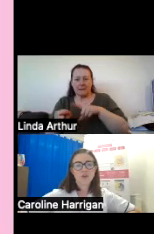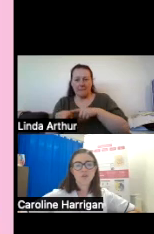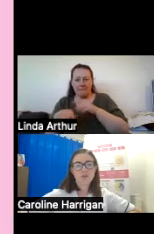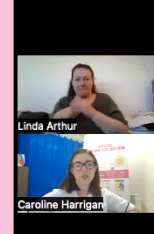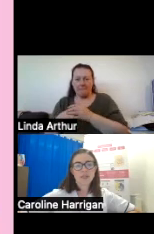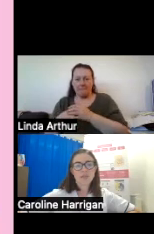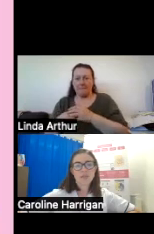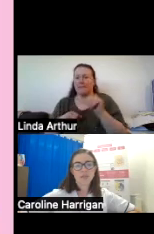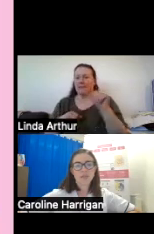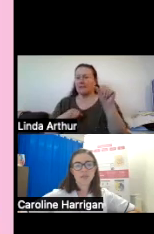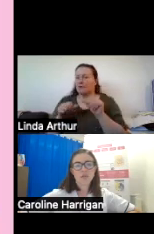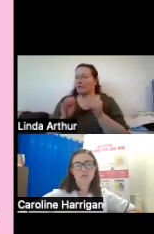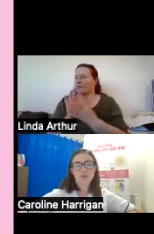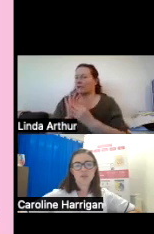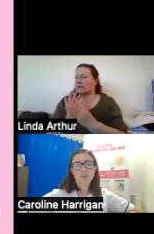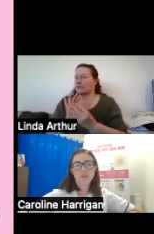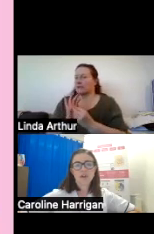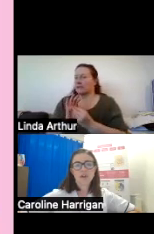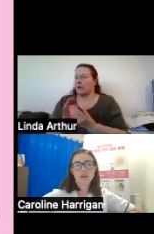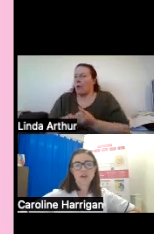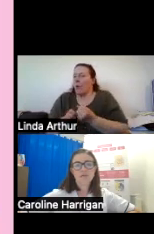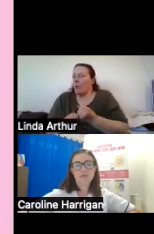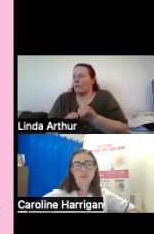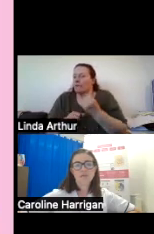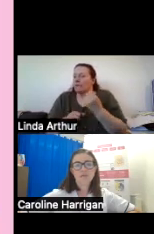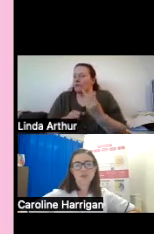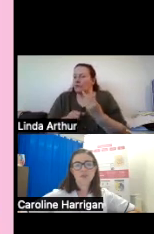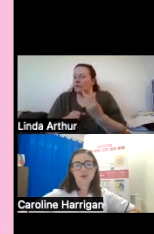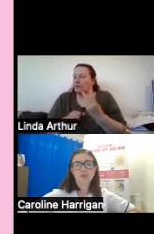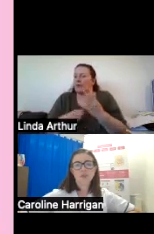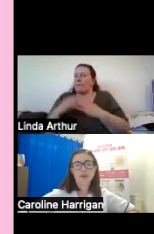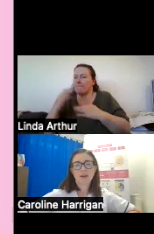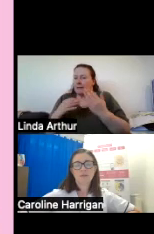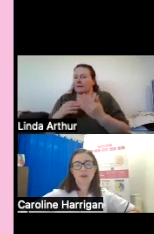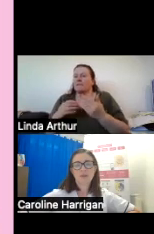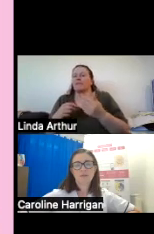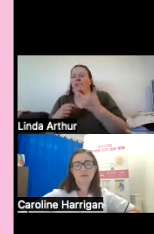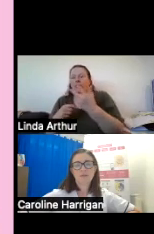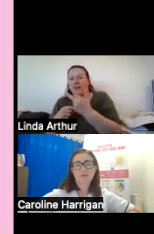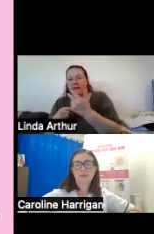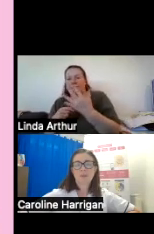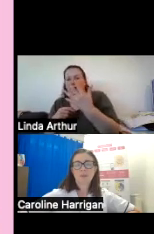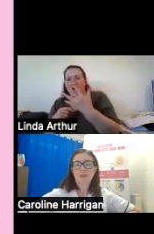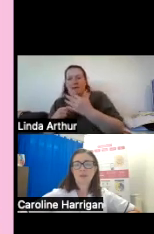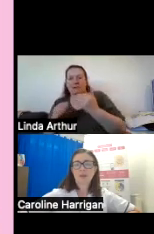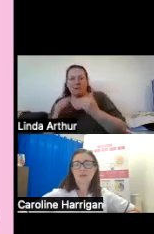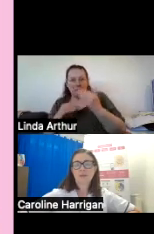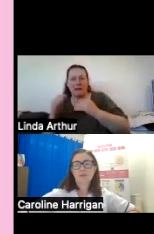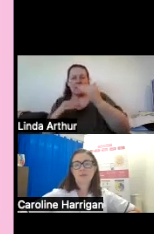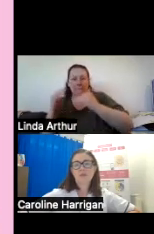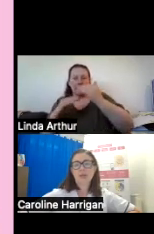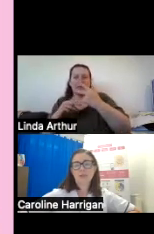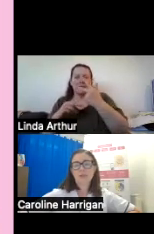the short ones, for example, you're going to hold it for 2 and you're going to aim to build up to do 3 to 5 in a row. And